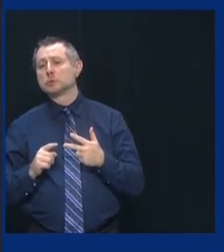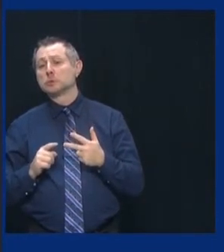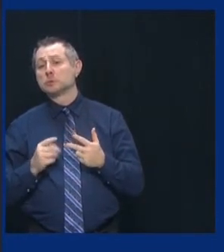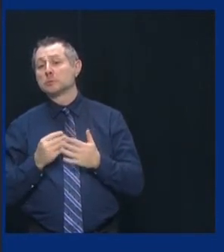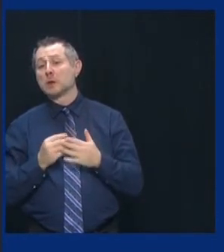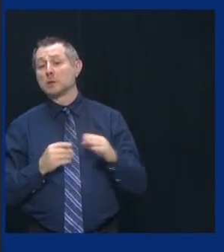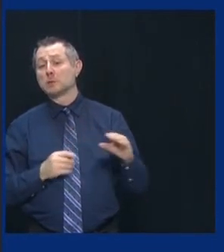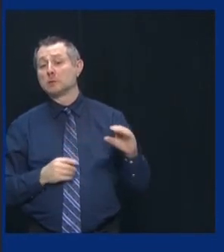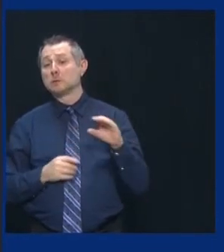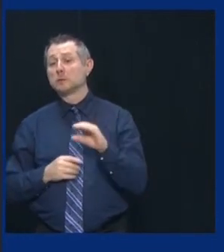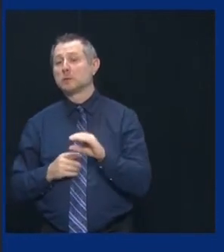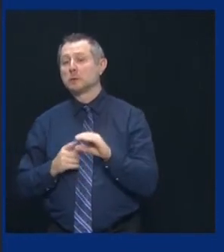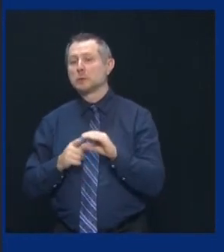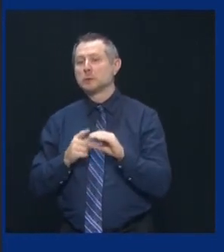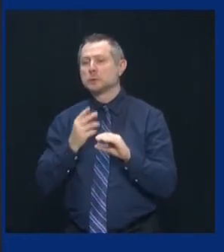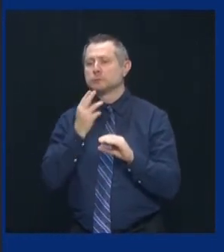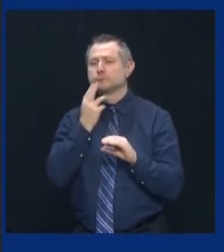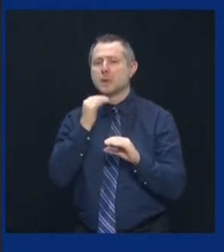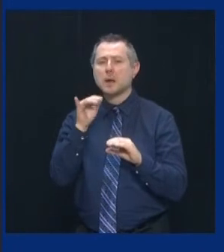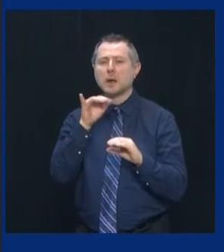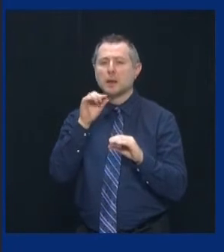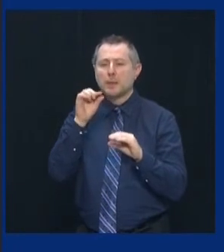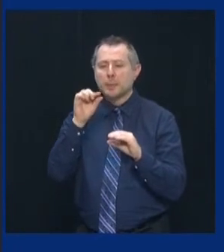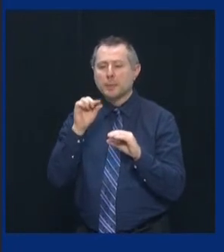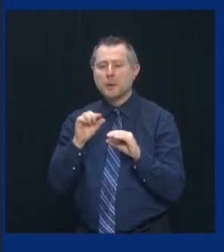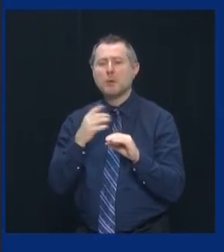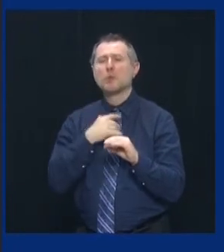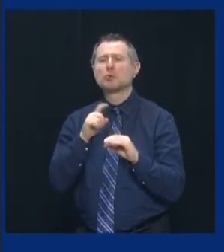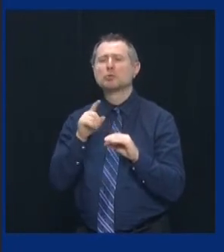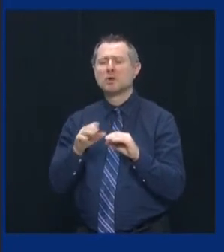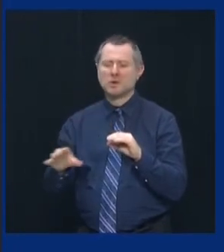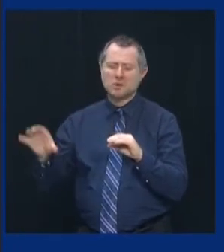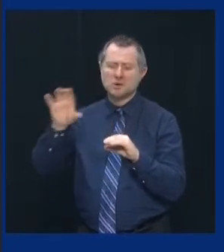3 drops of water does not a bucket fill.